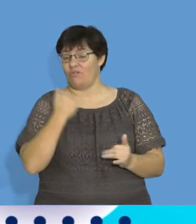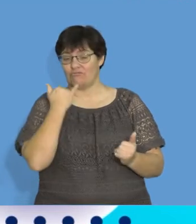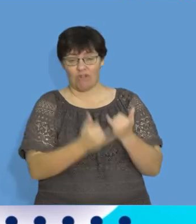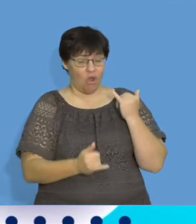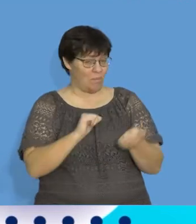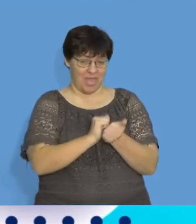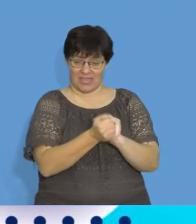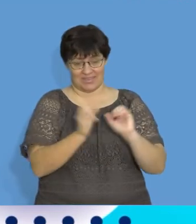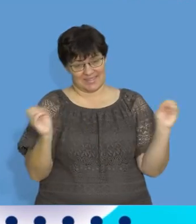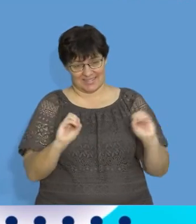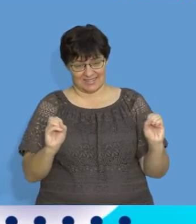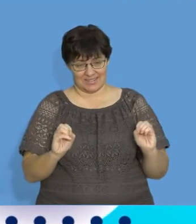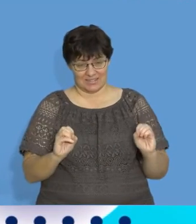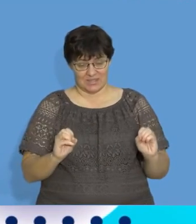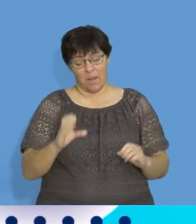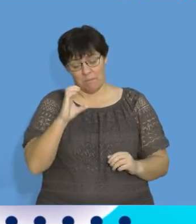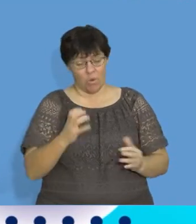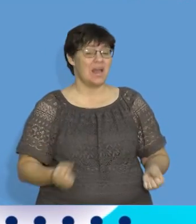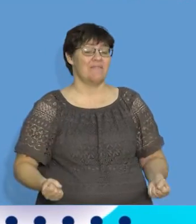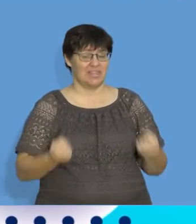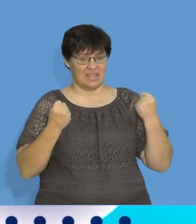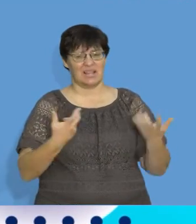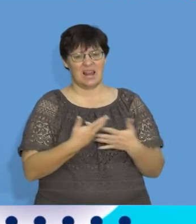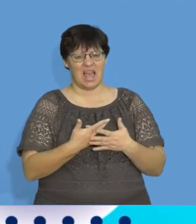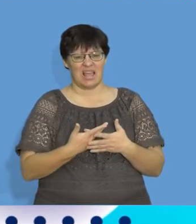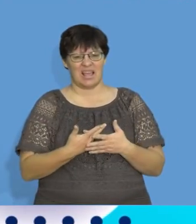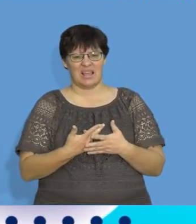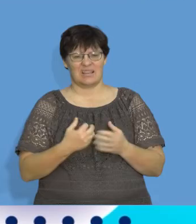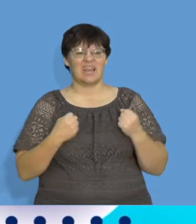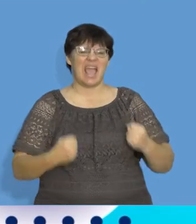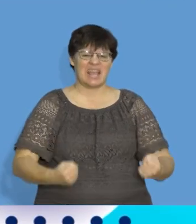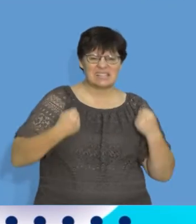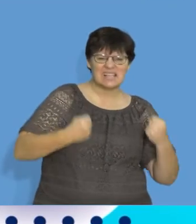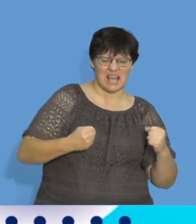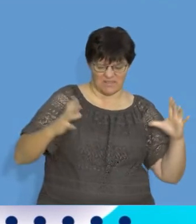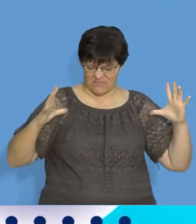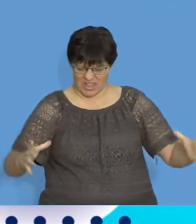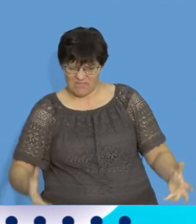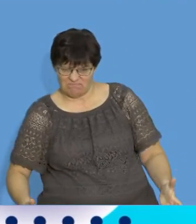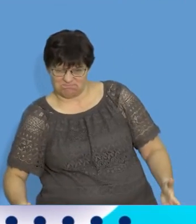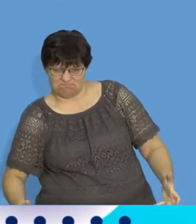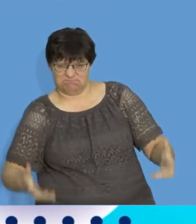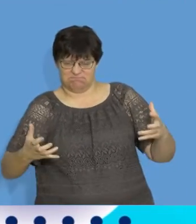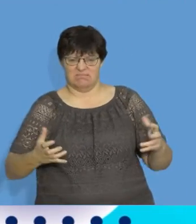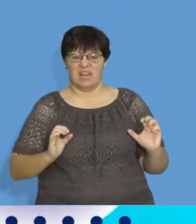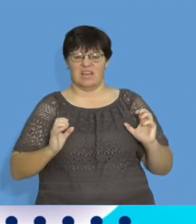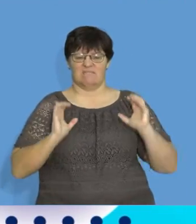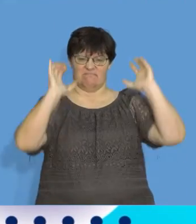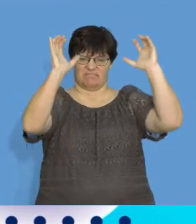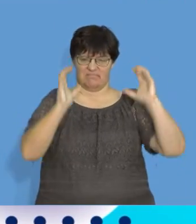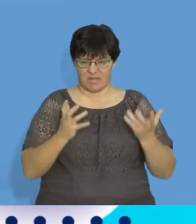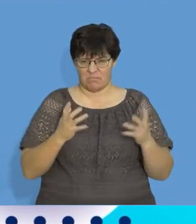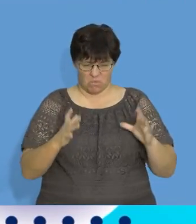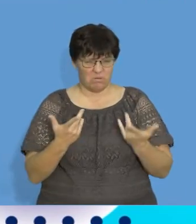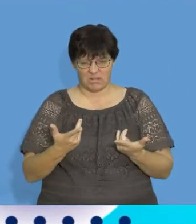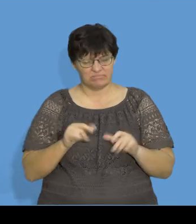wrong with our maths. It's a heavy ball. It would be like an exercise medicine ball maybe. I don't know. We just